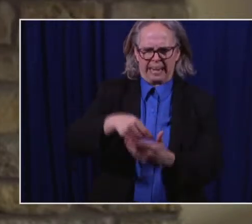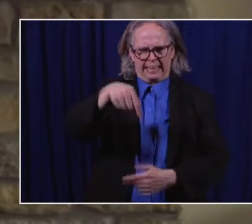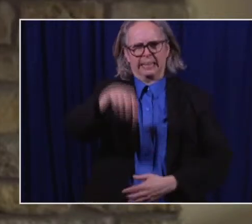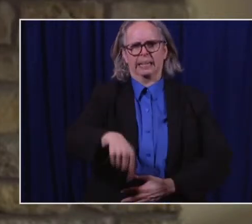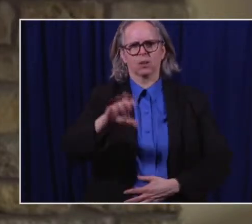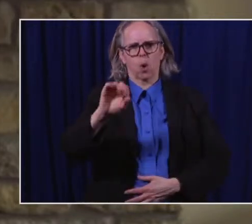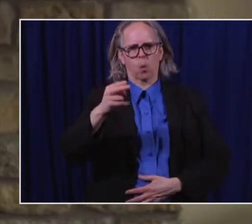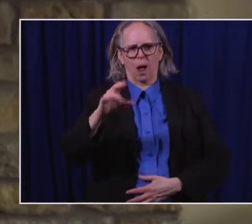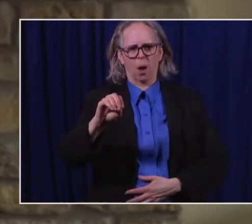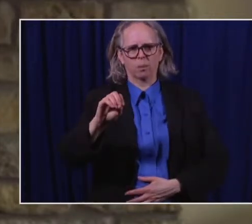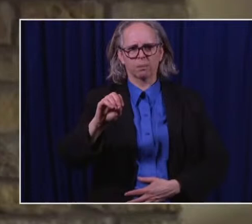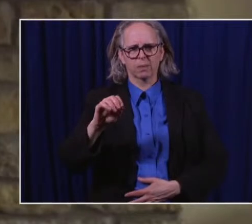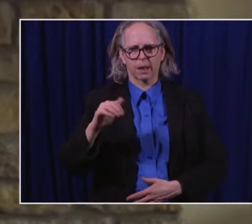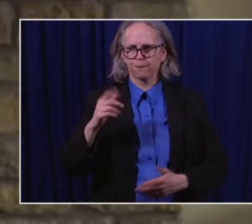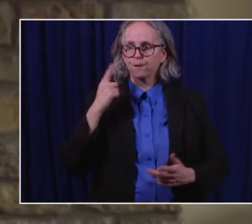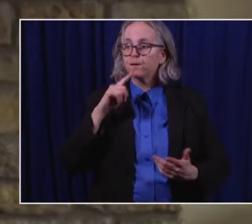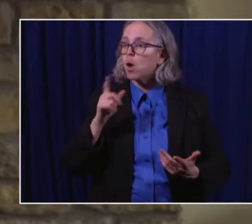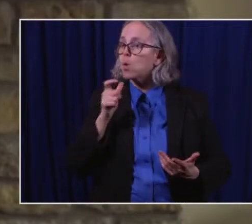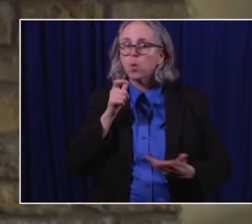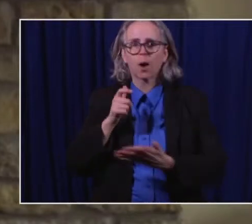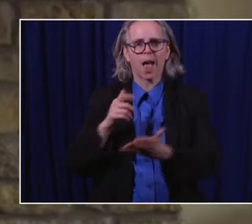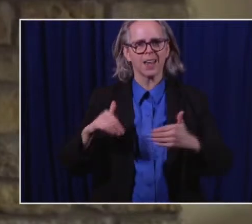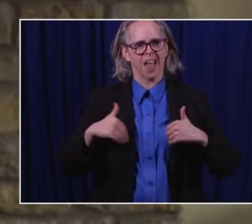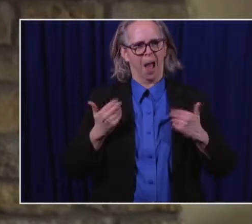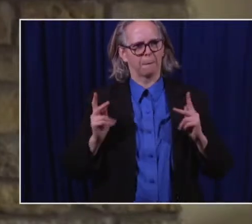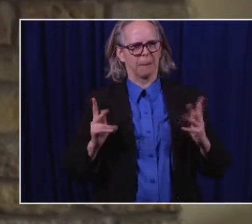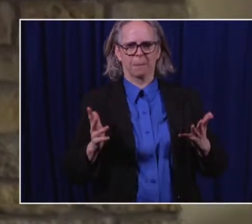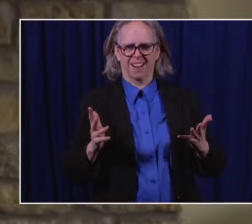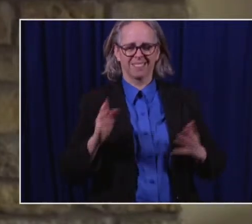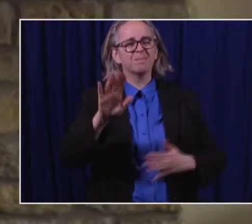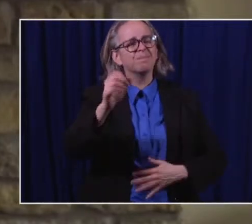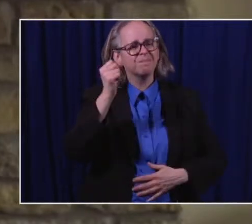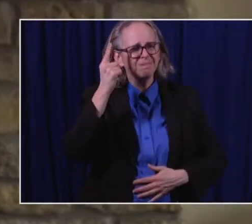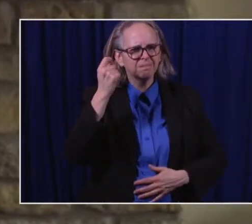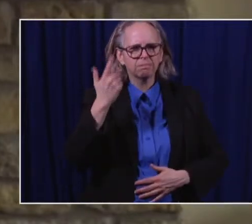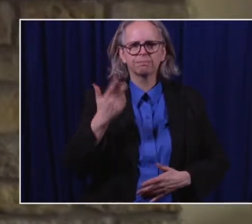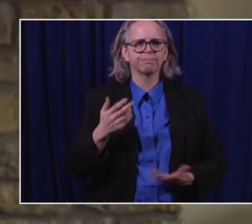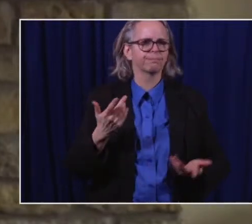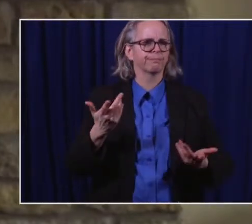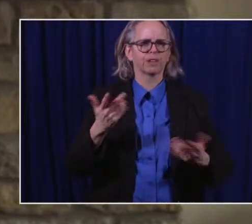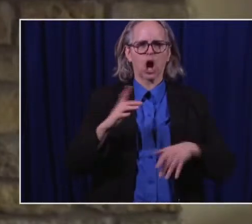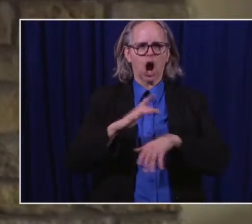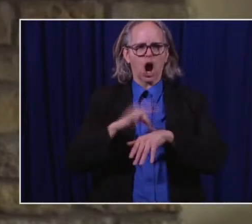have more focus on early childhood education, early childhood development,